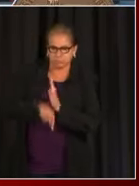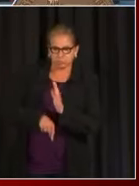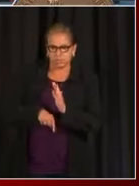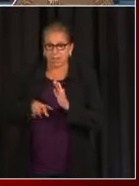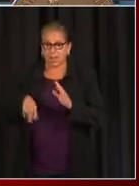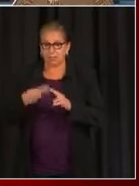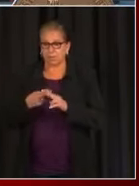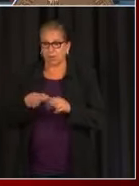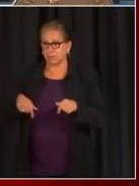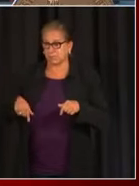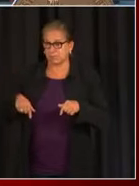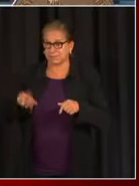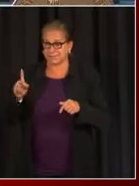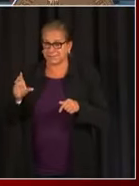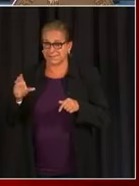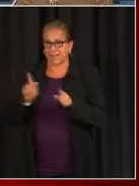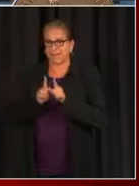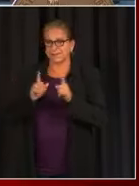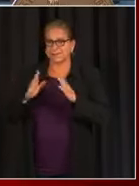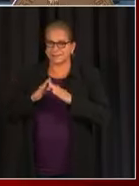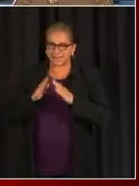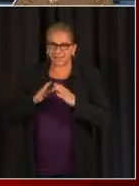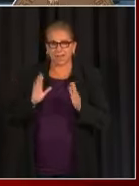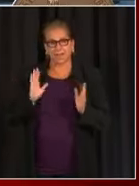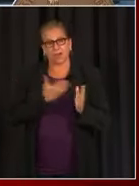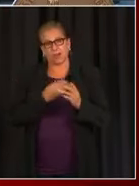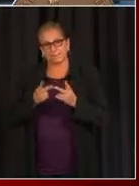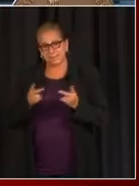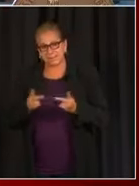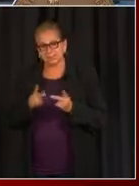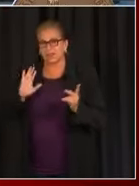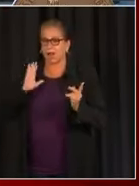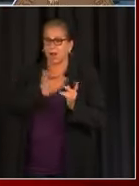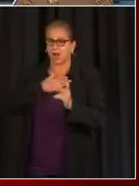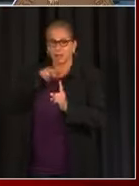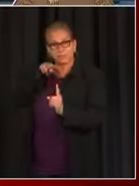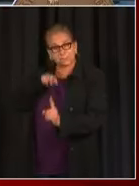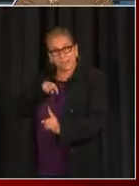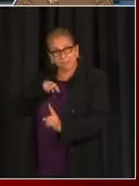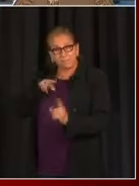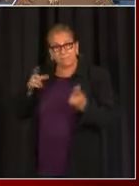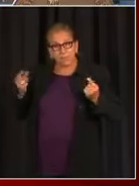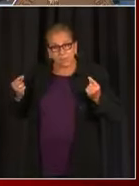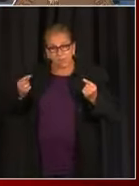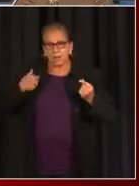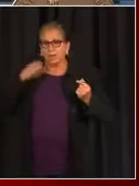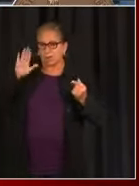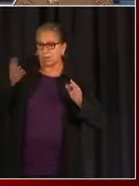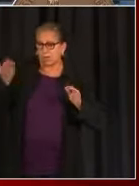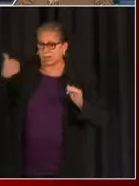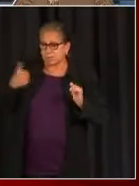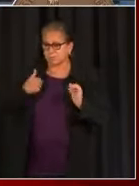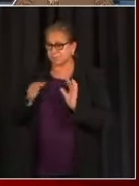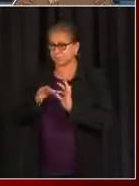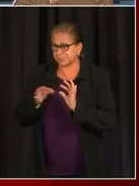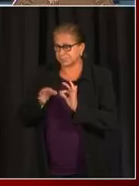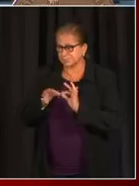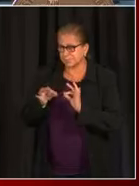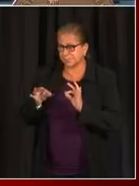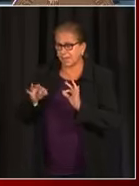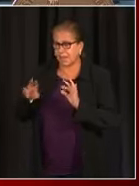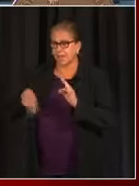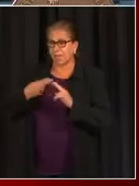posture. We, of course, I think when last we spoke, we talked about the end of our public health